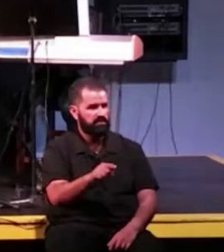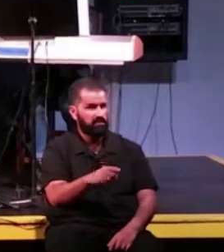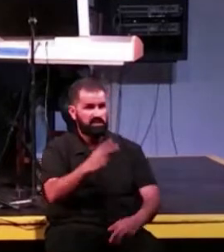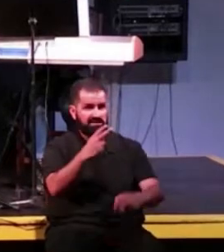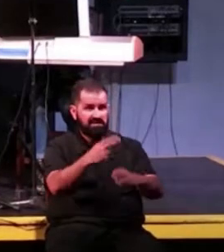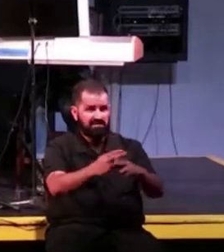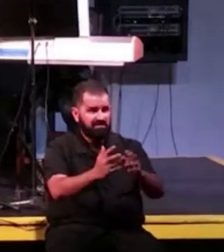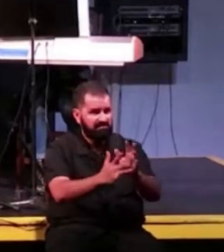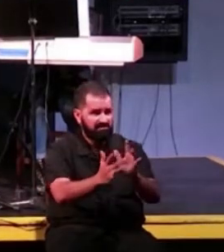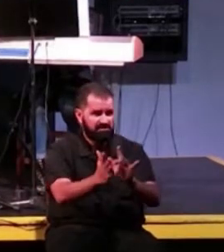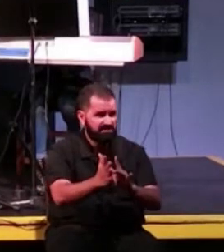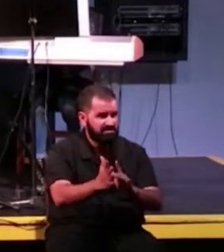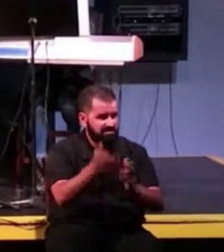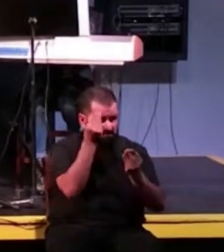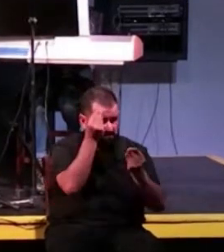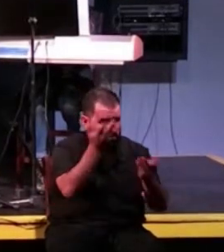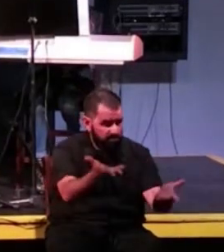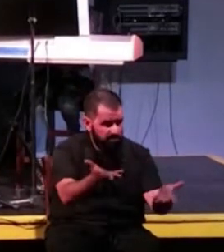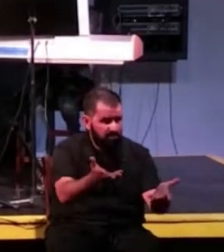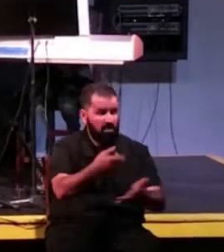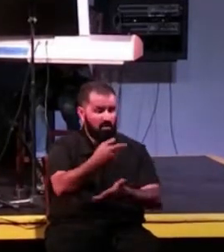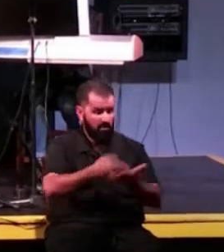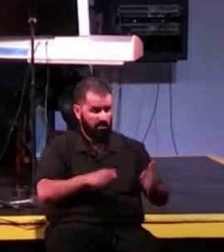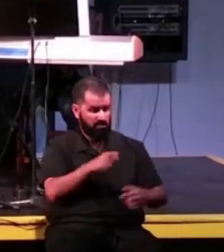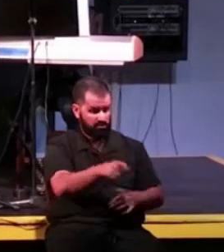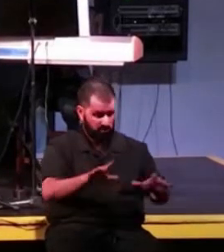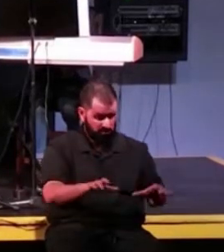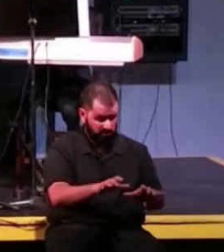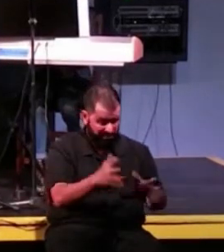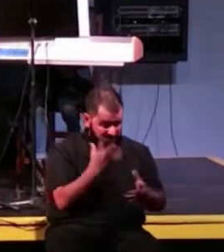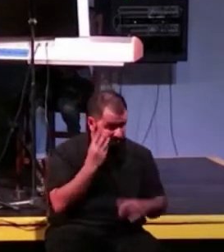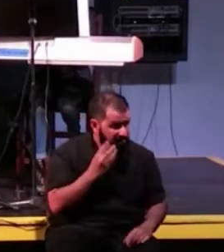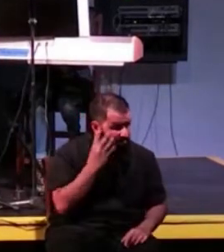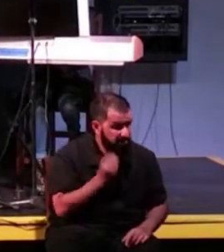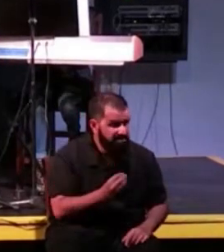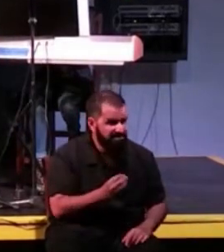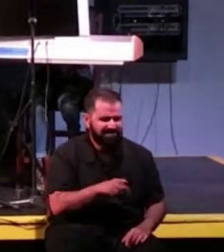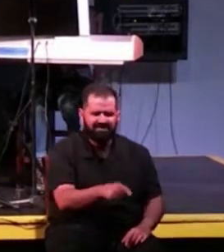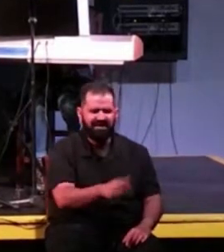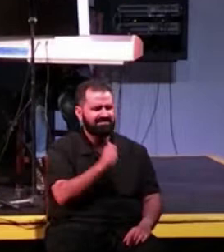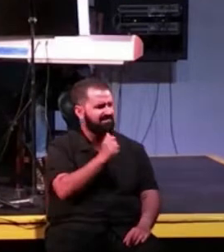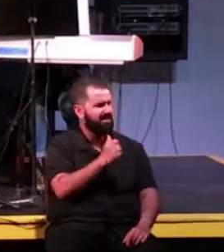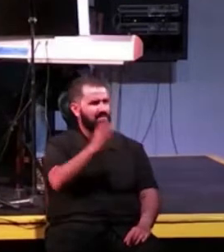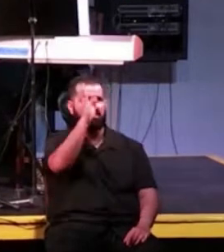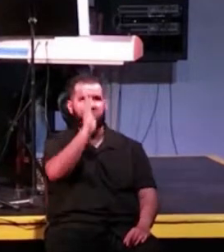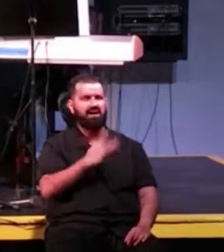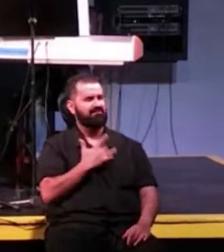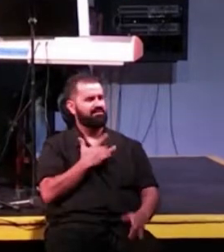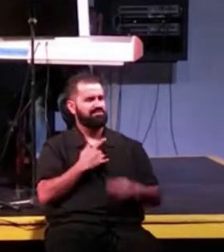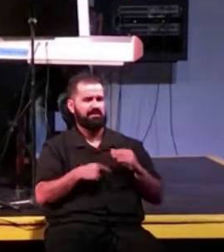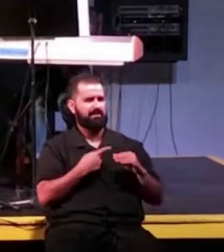name of Jesus, what you're going through is not what God feels about you.